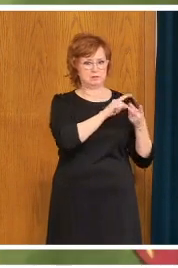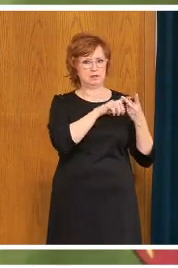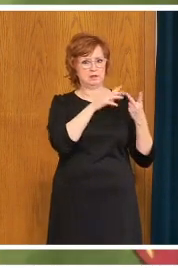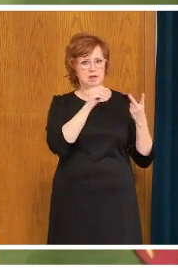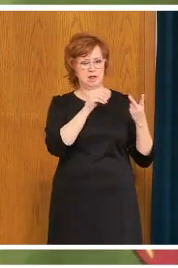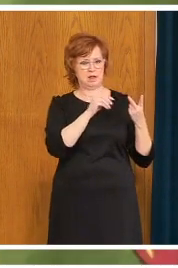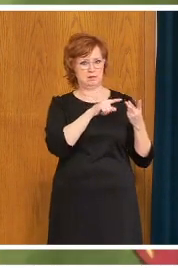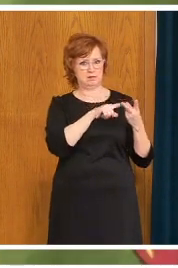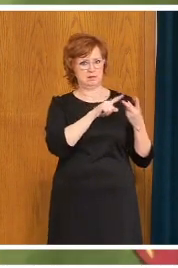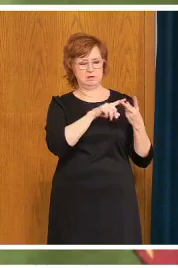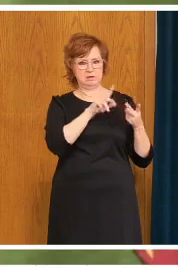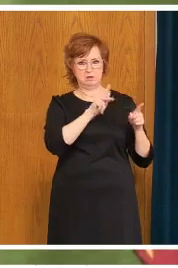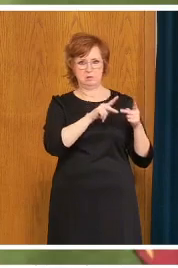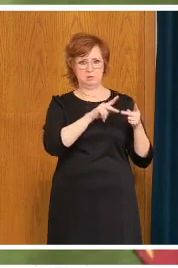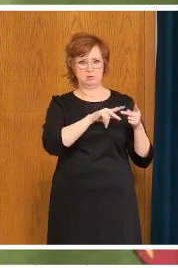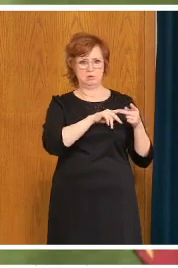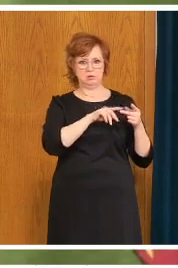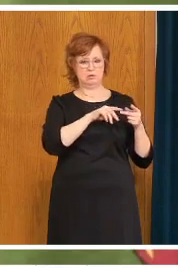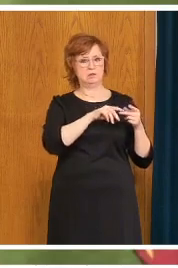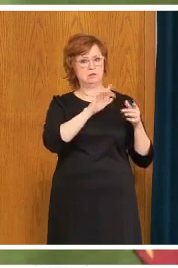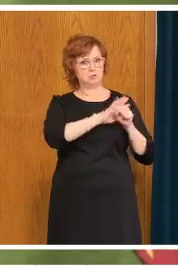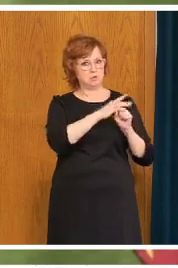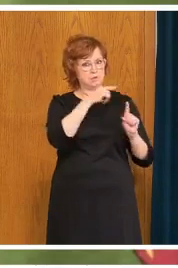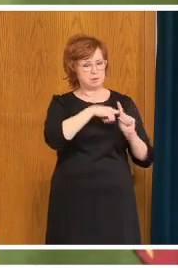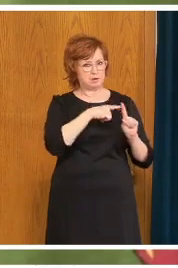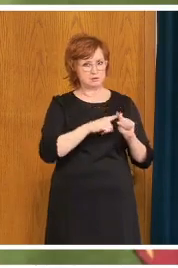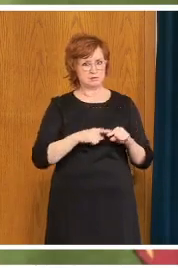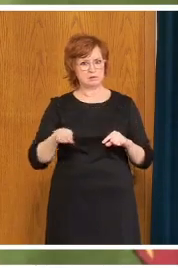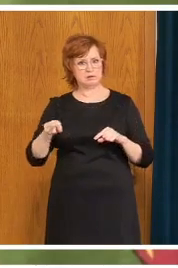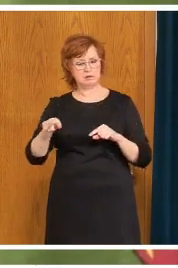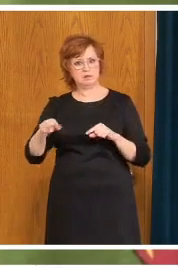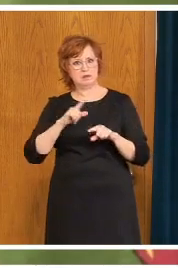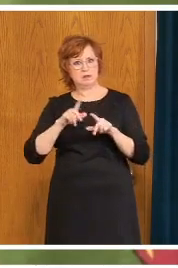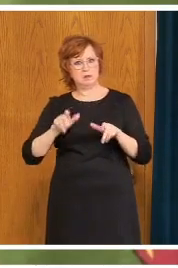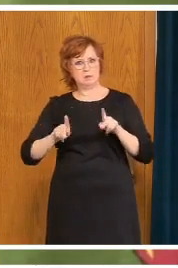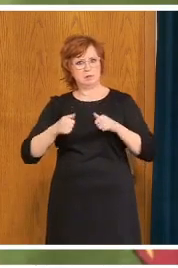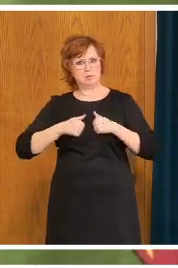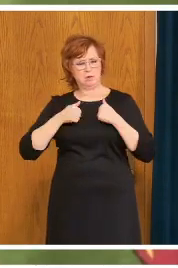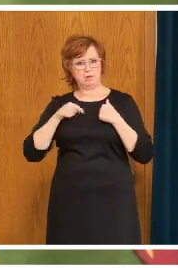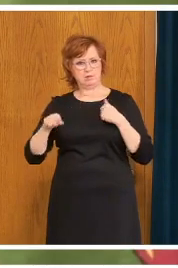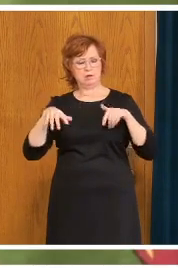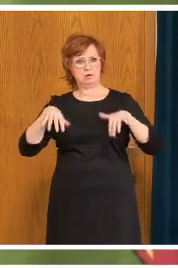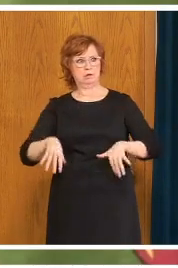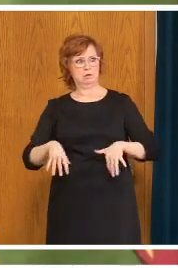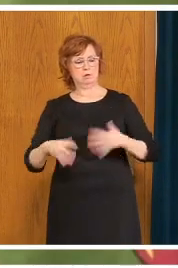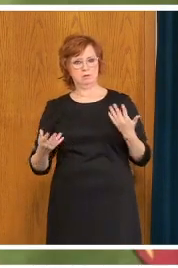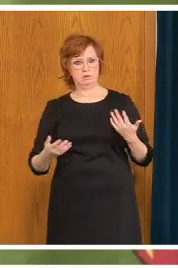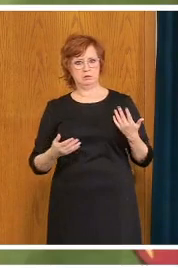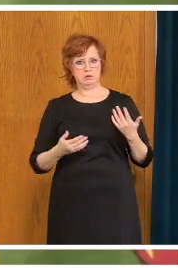refusal, and what consideration have you given to mandating vaccines for long-term care workers?